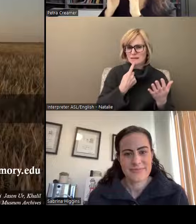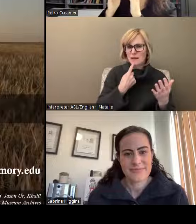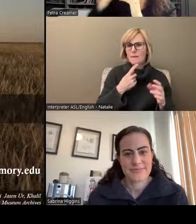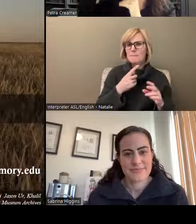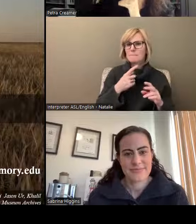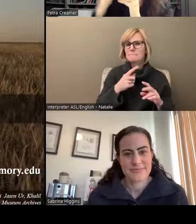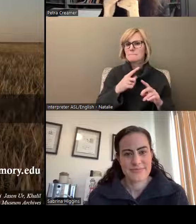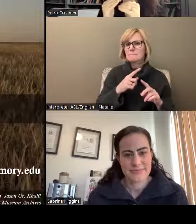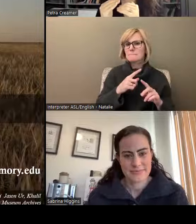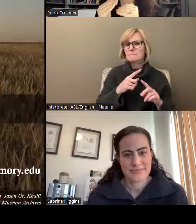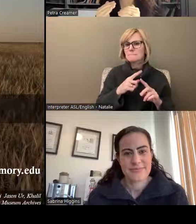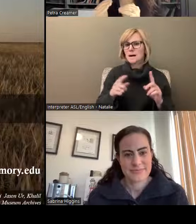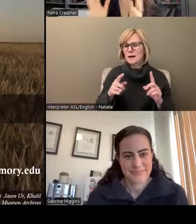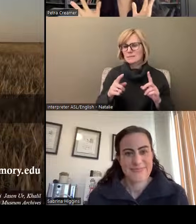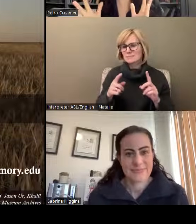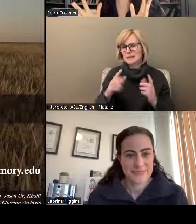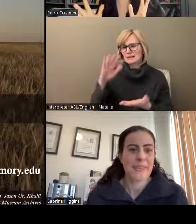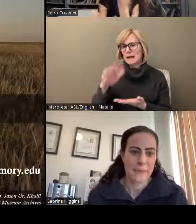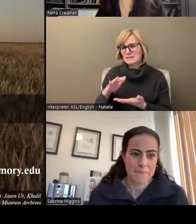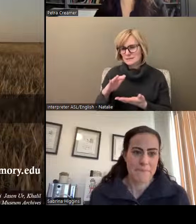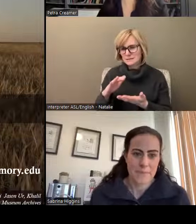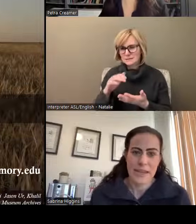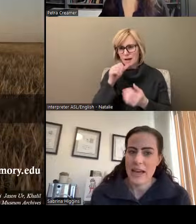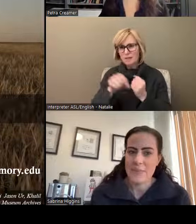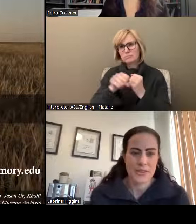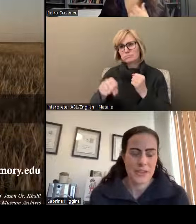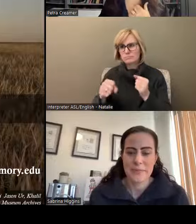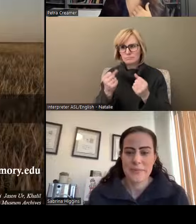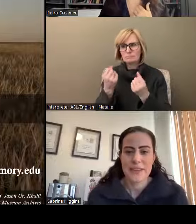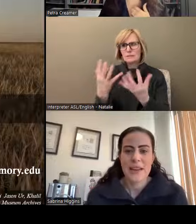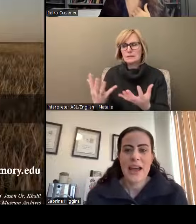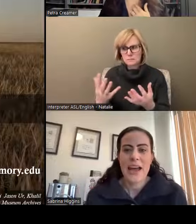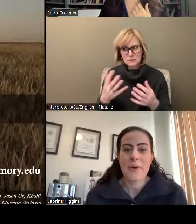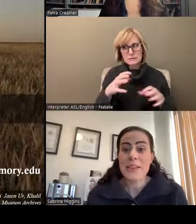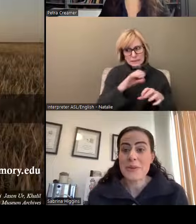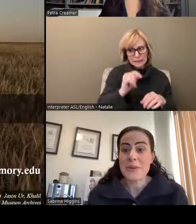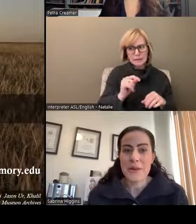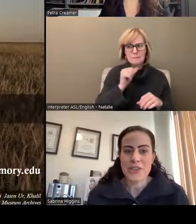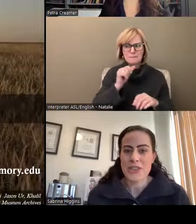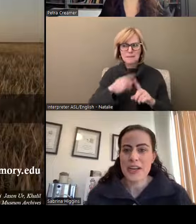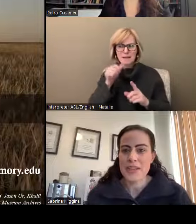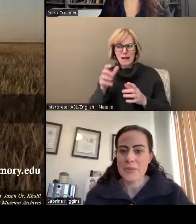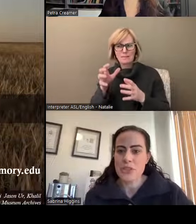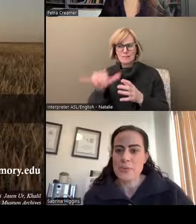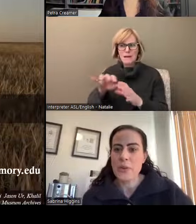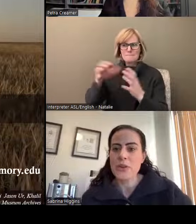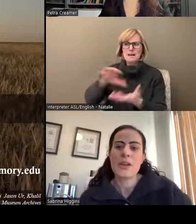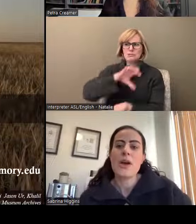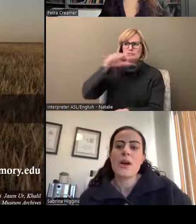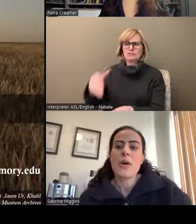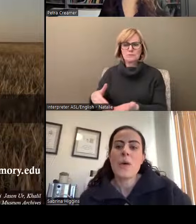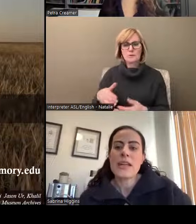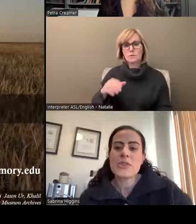at magnitudes of scale, I think is probably the best way to put it. Yeah, absolutely. Okay, so another question, this one from James